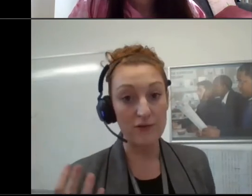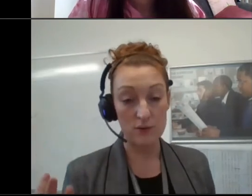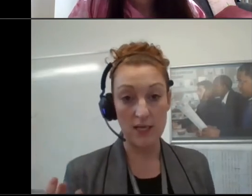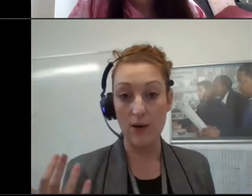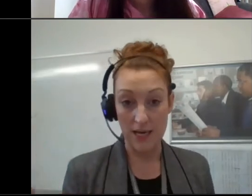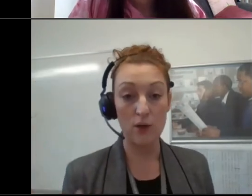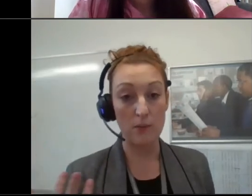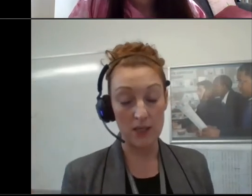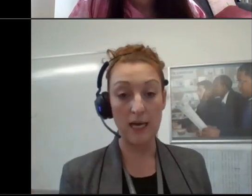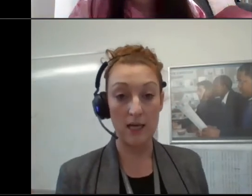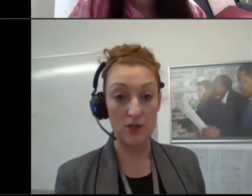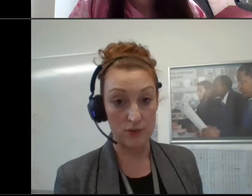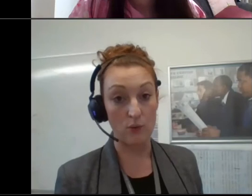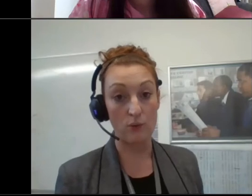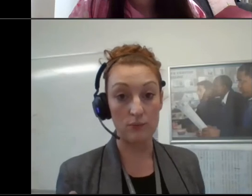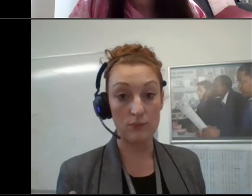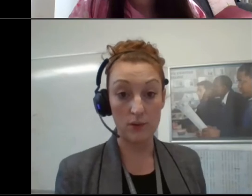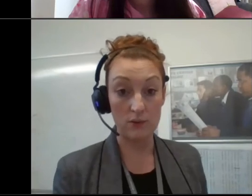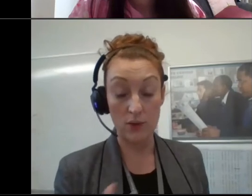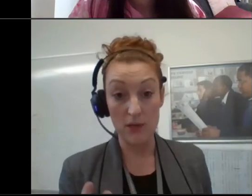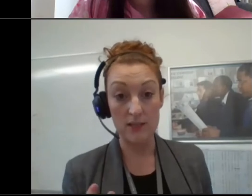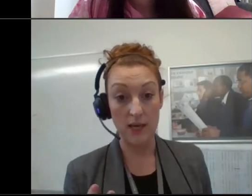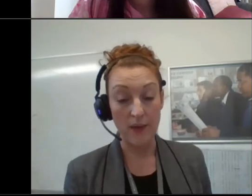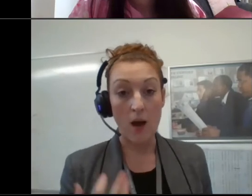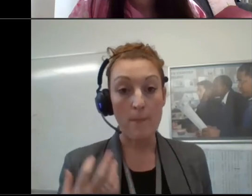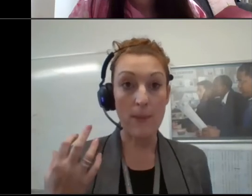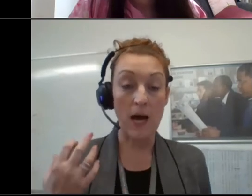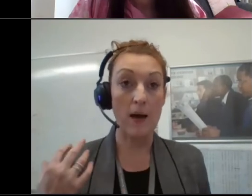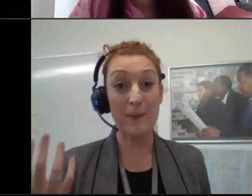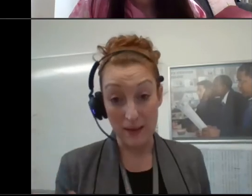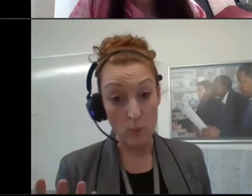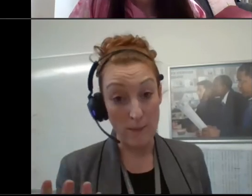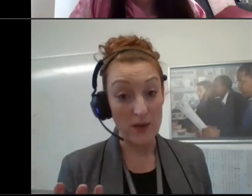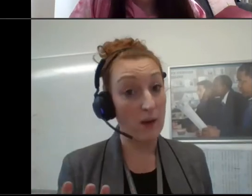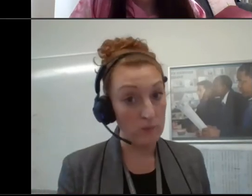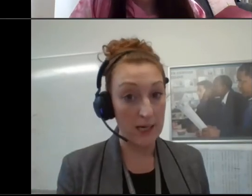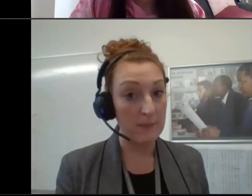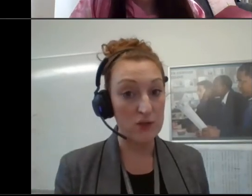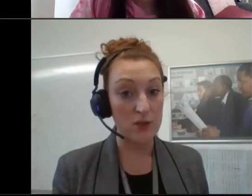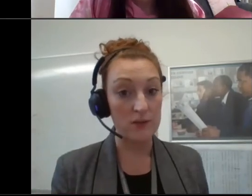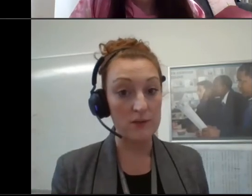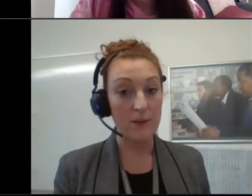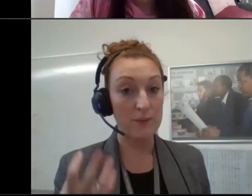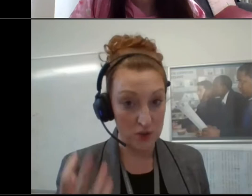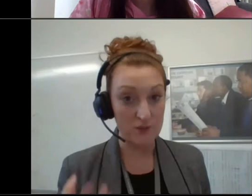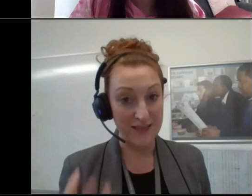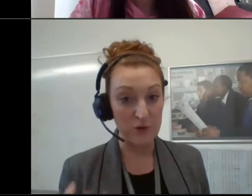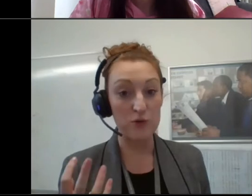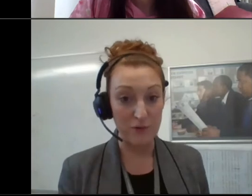Now, there is a difficulty around how you communicate that to your school community, and by that we really